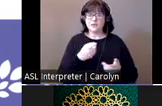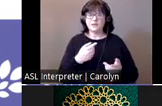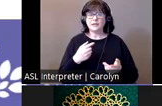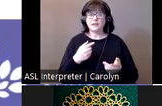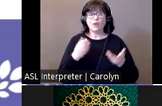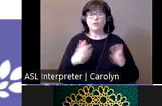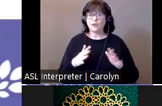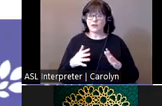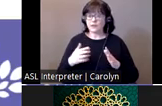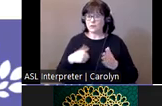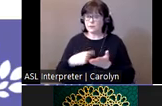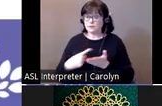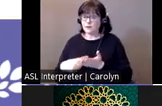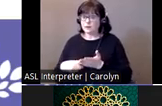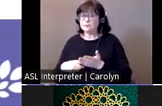already today.